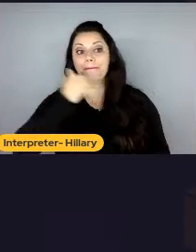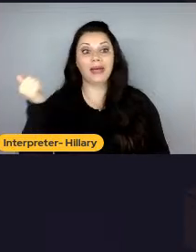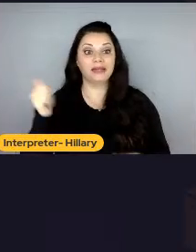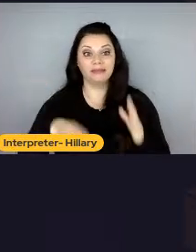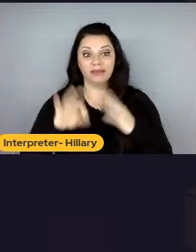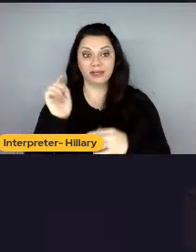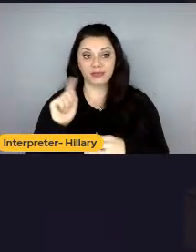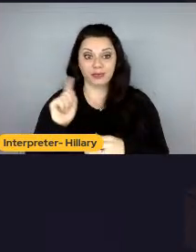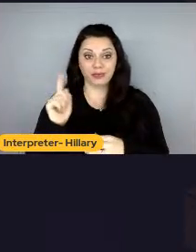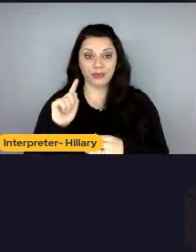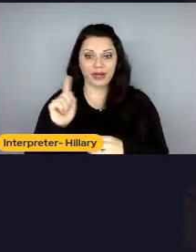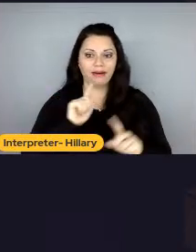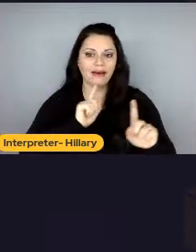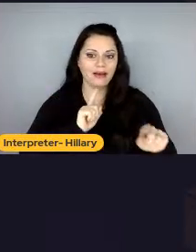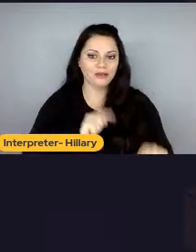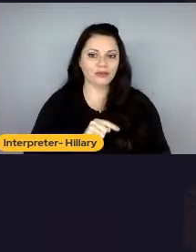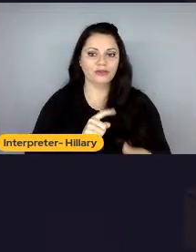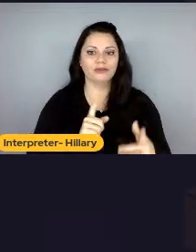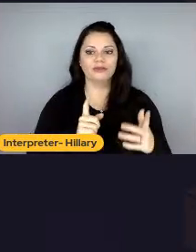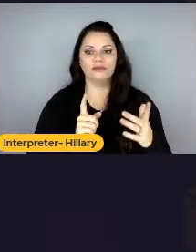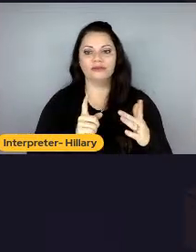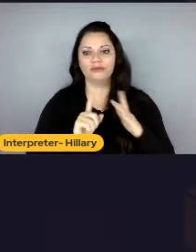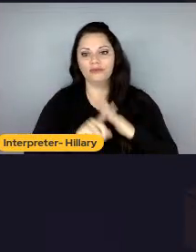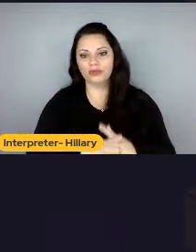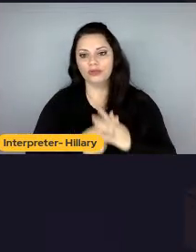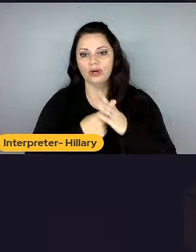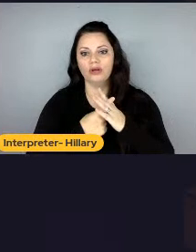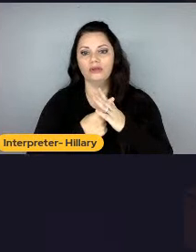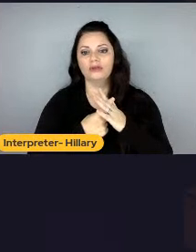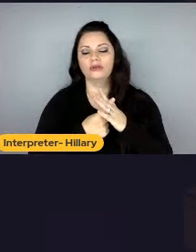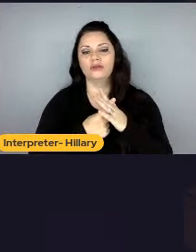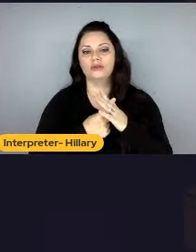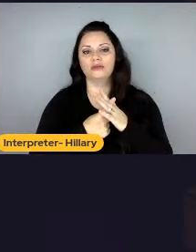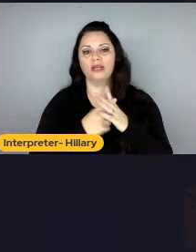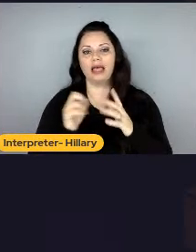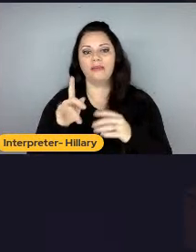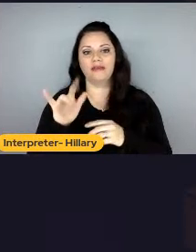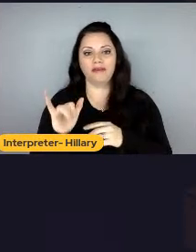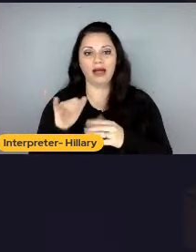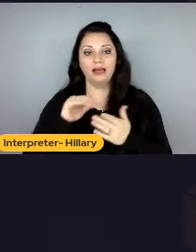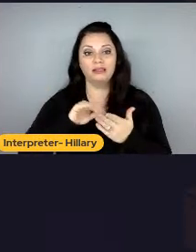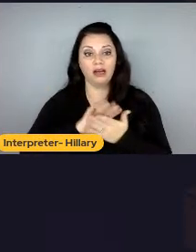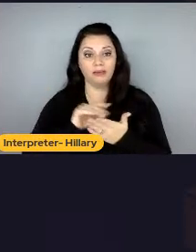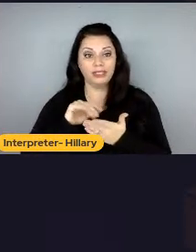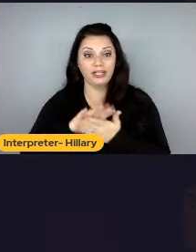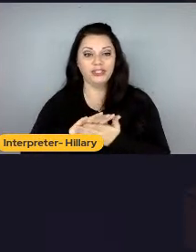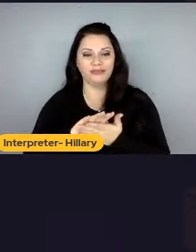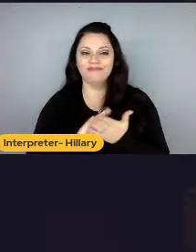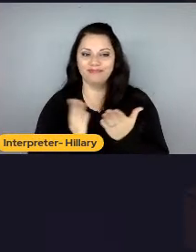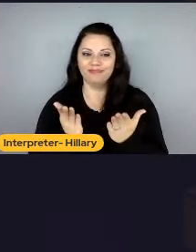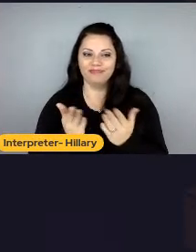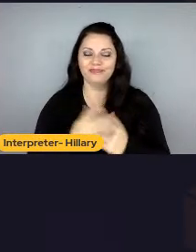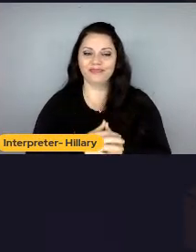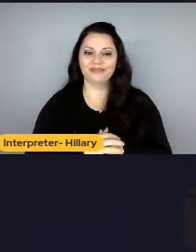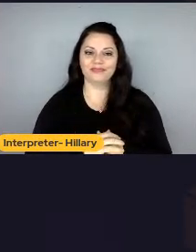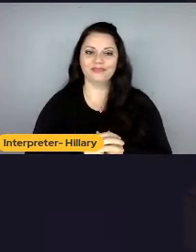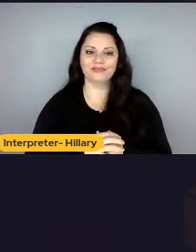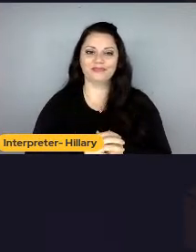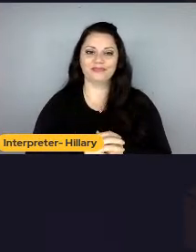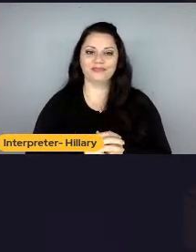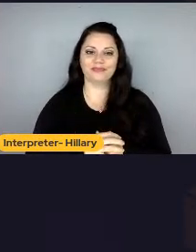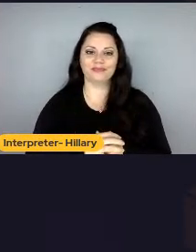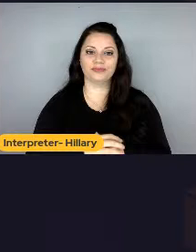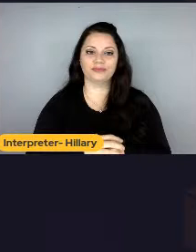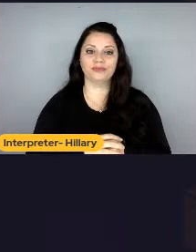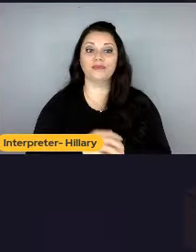look for answers and to start with is Amplify documentation. I have